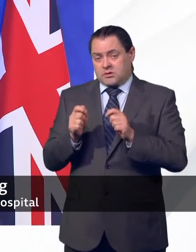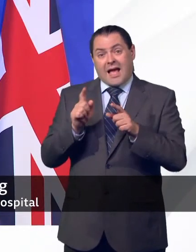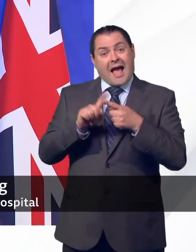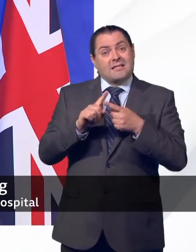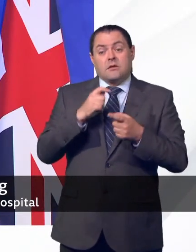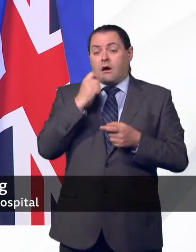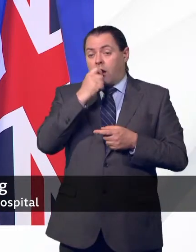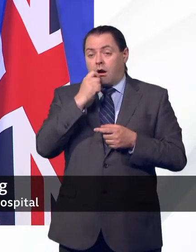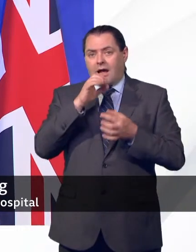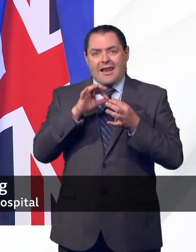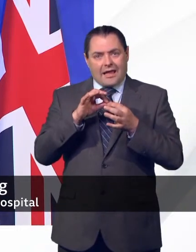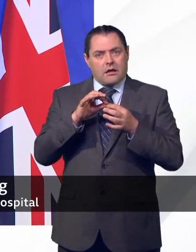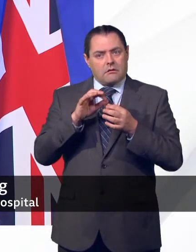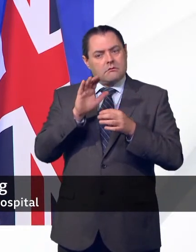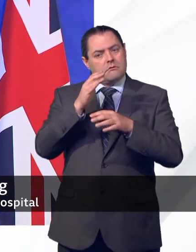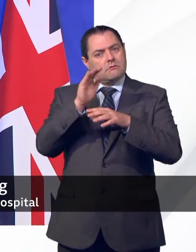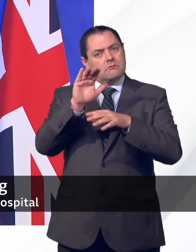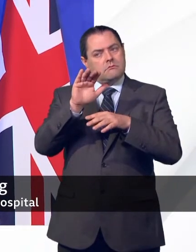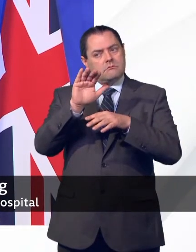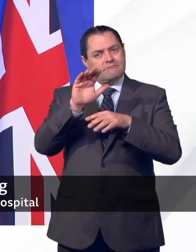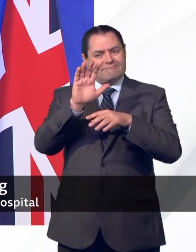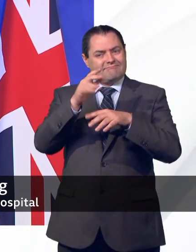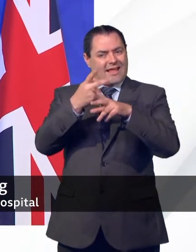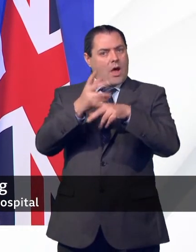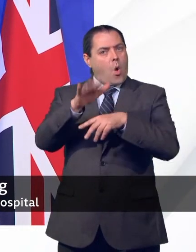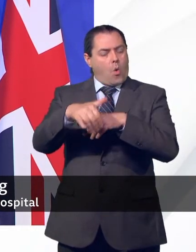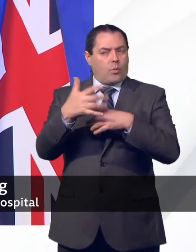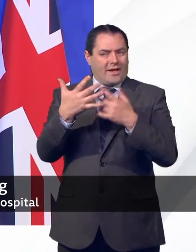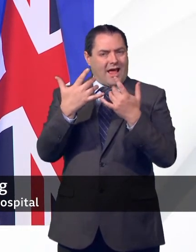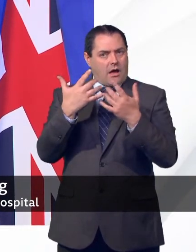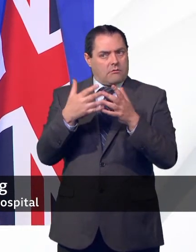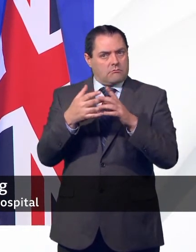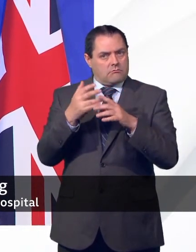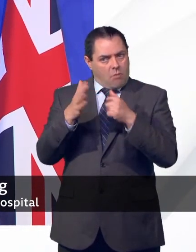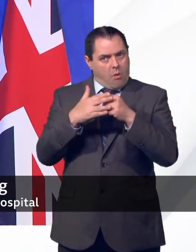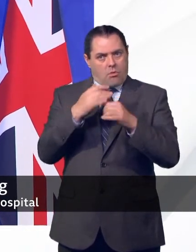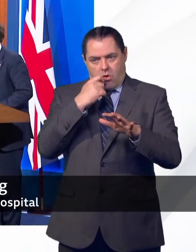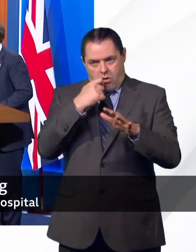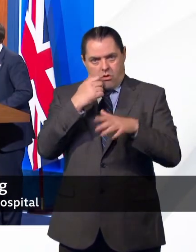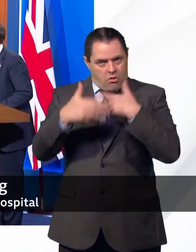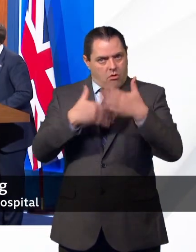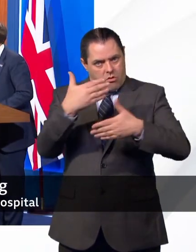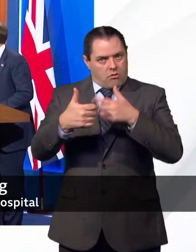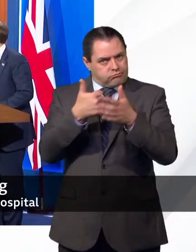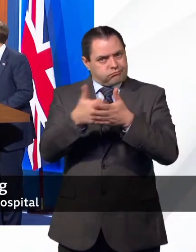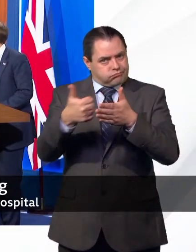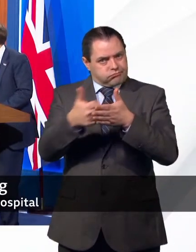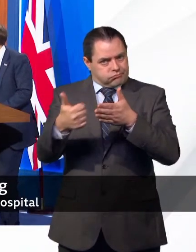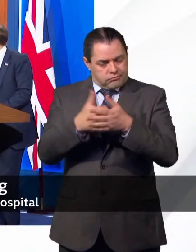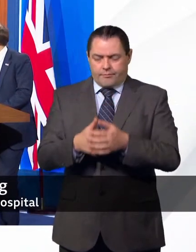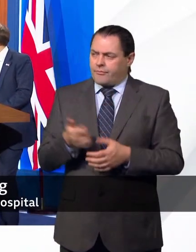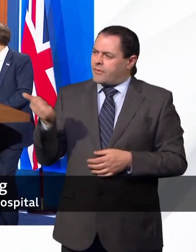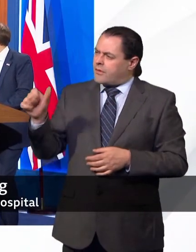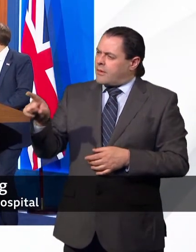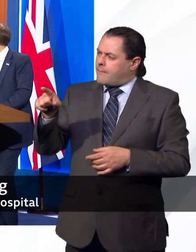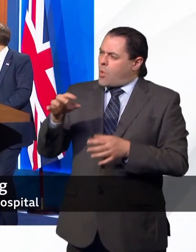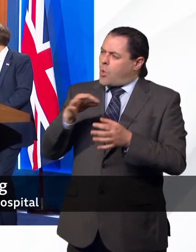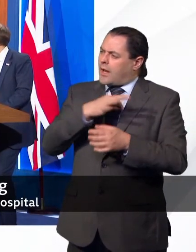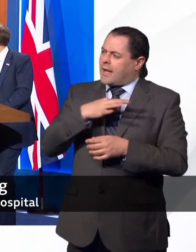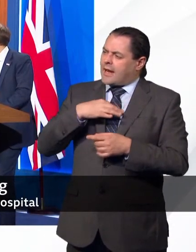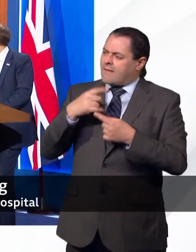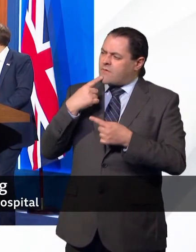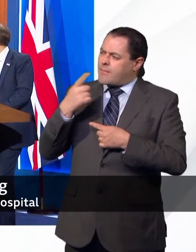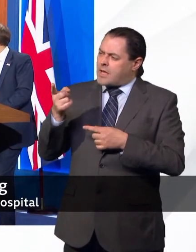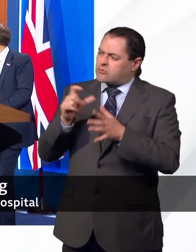side, Dr. Harries will be able to address those parts of the question. Yes, thank you, Secretary of State. I think, I